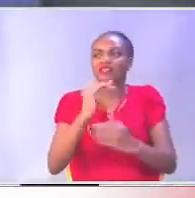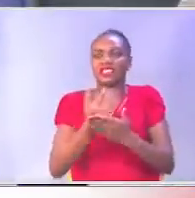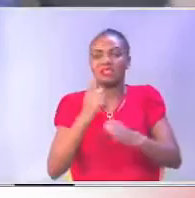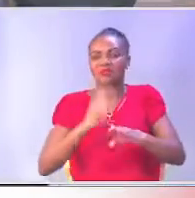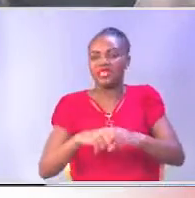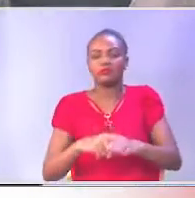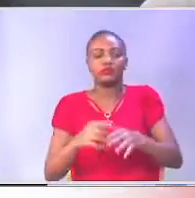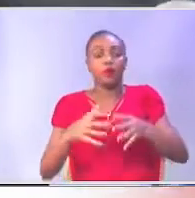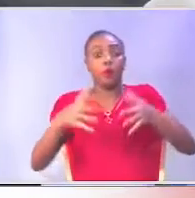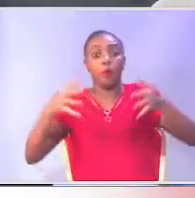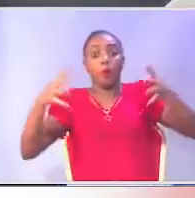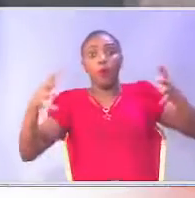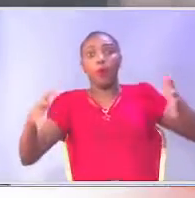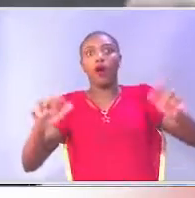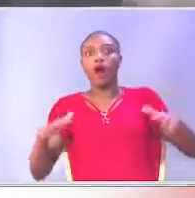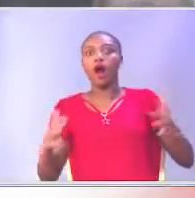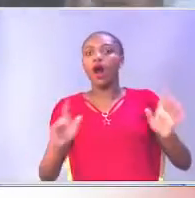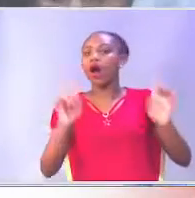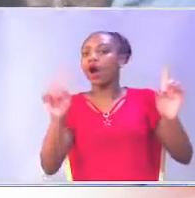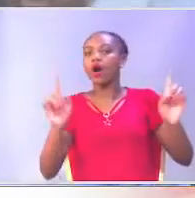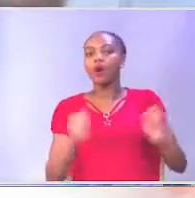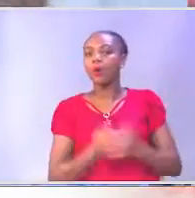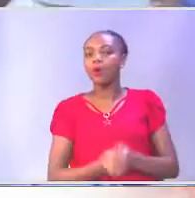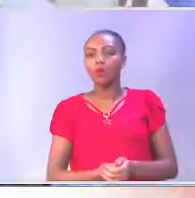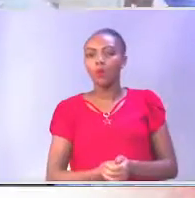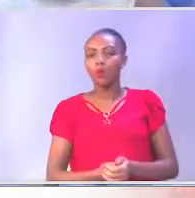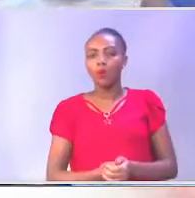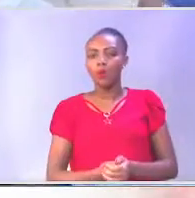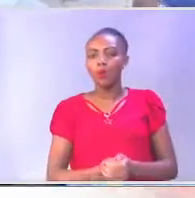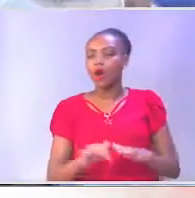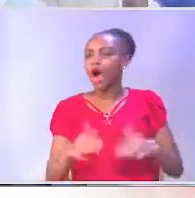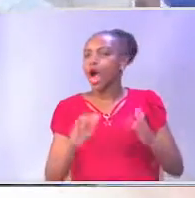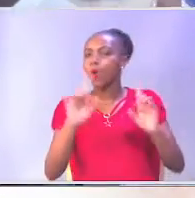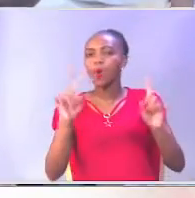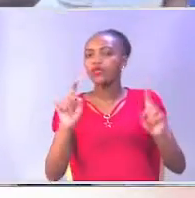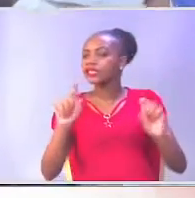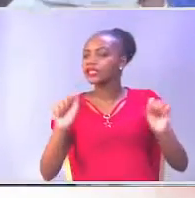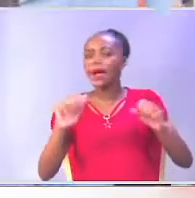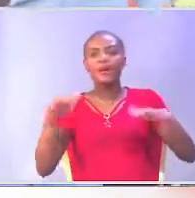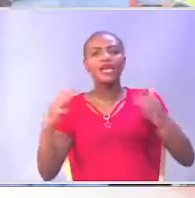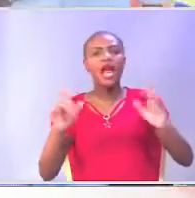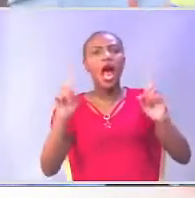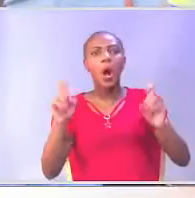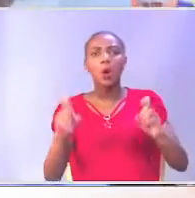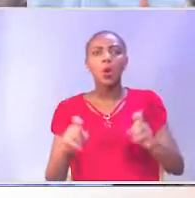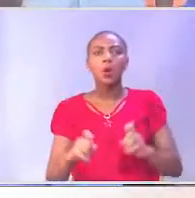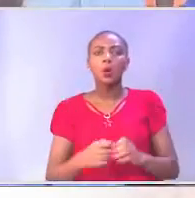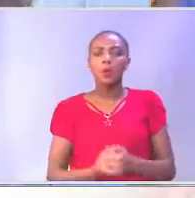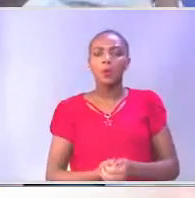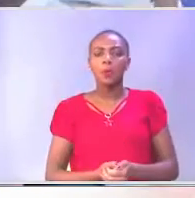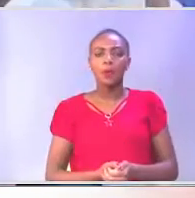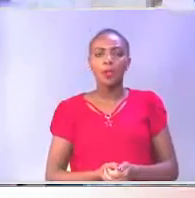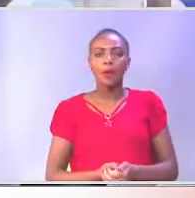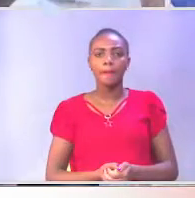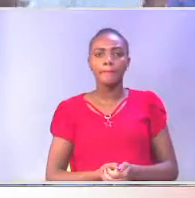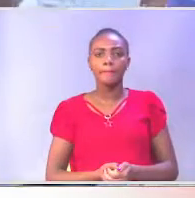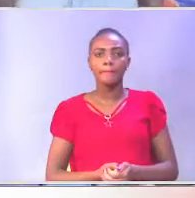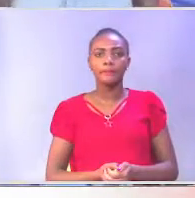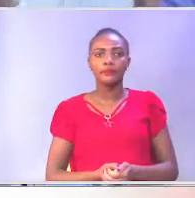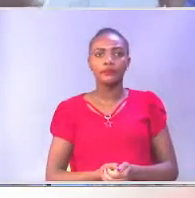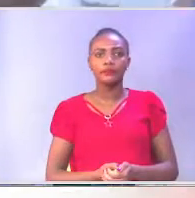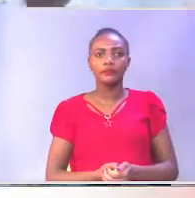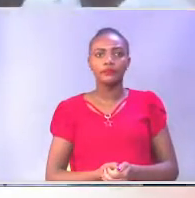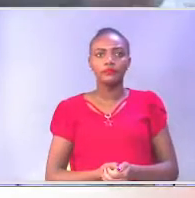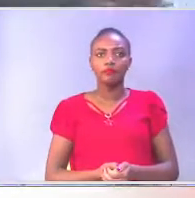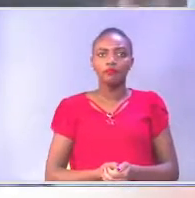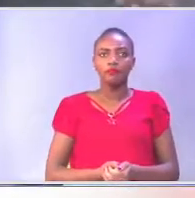Unajua? Amebeba pesa kwa dunia. Harambe kwa vijana milioni 5. Harambe kwa kina